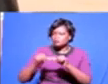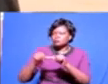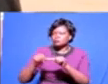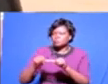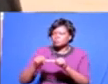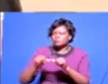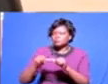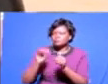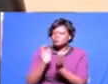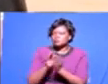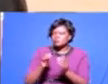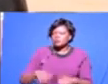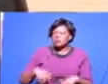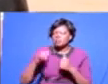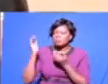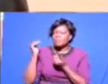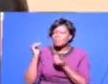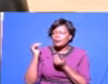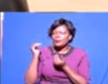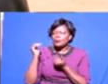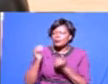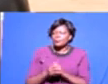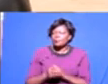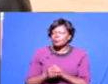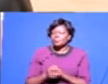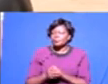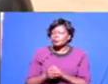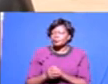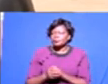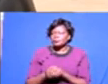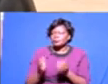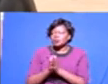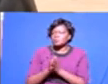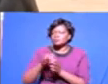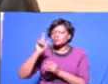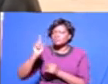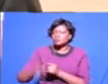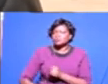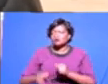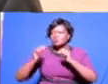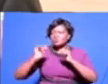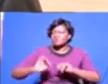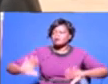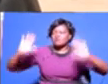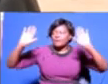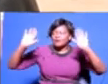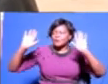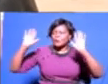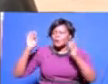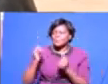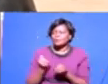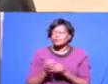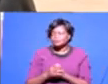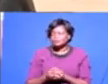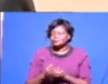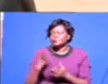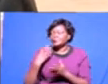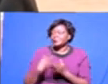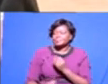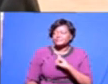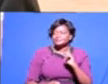alive hope. And you should never give up hope. You should never give in to despair." And for